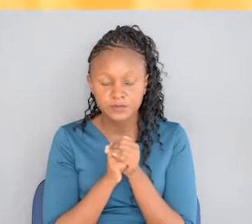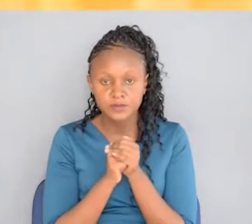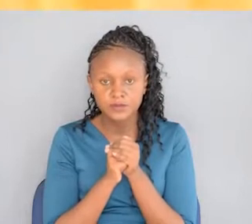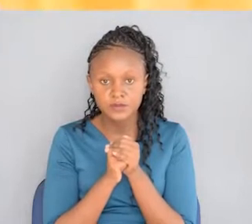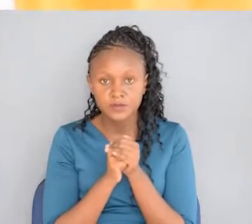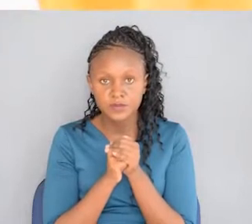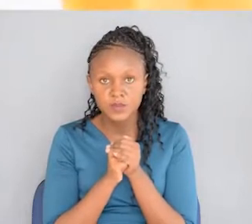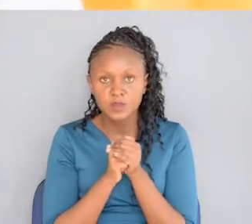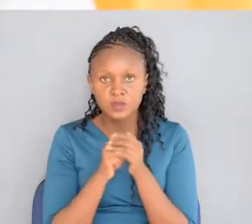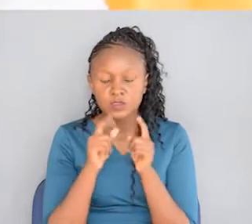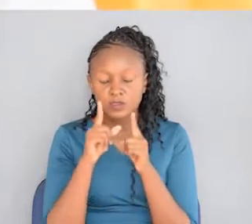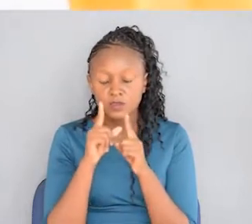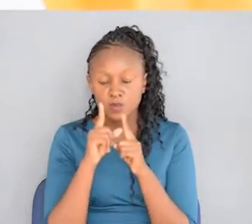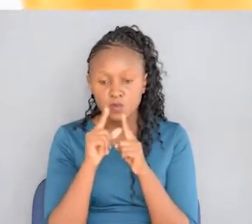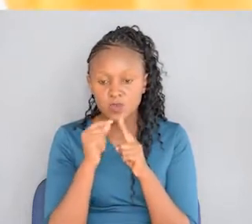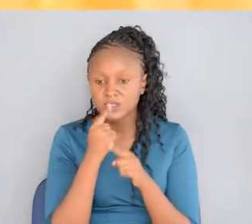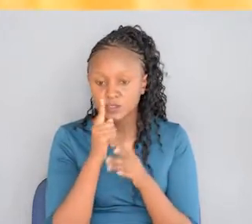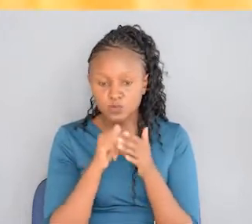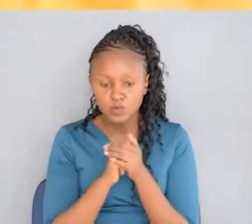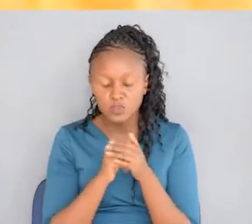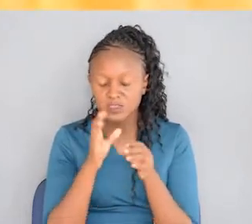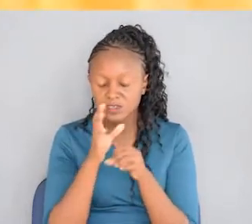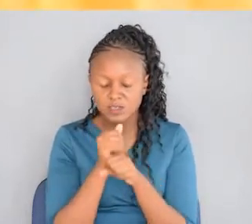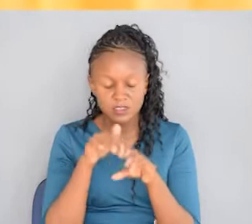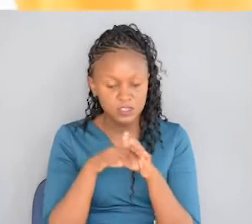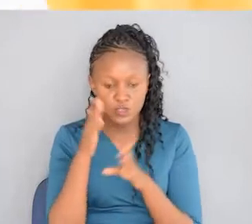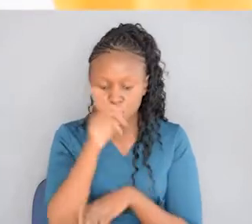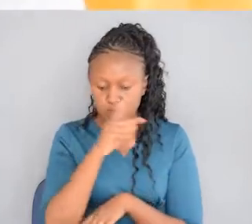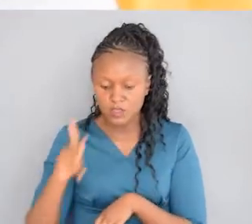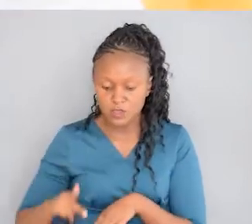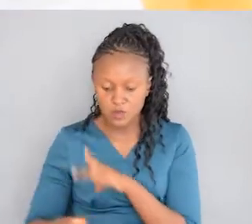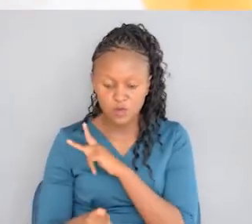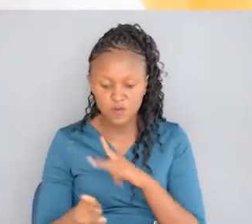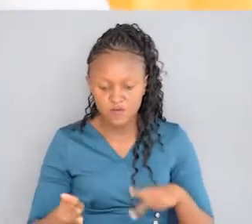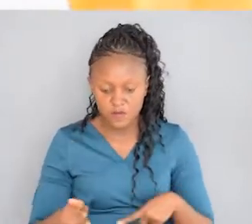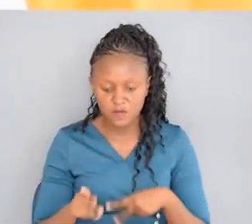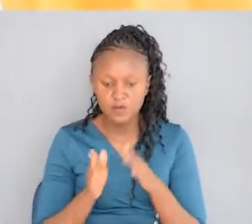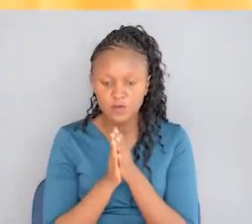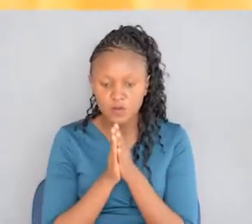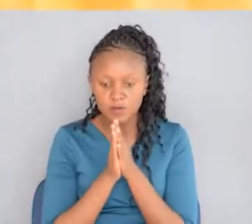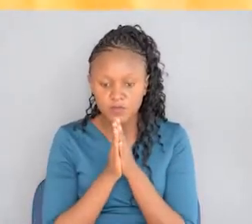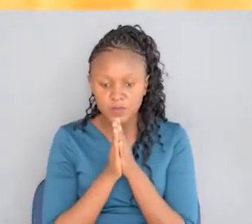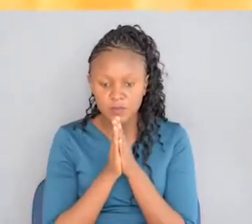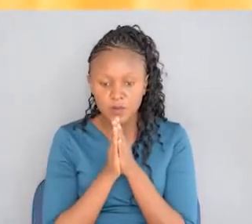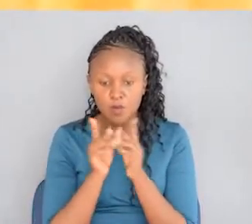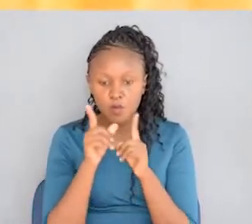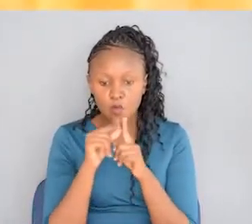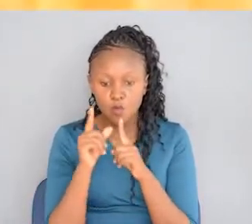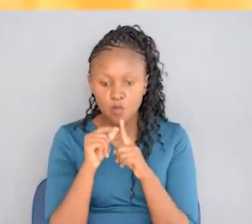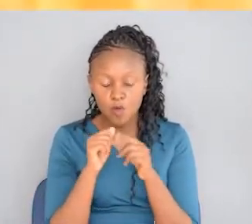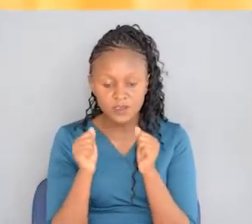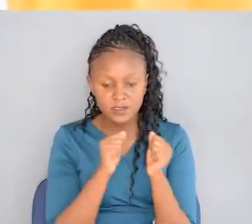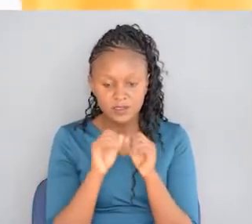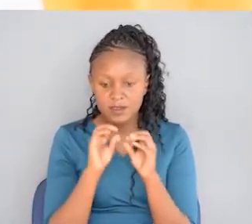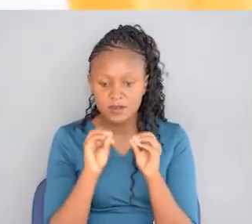the book of Samson 23, Father, you want to us, dear Lord, that those who trust in you, King of Kings, are like Mount Zion, which cannot be shaken, but